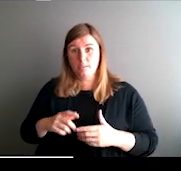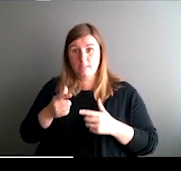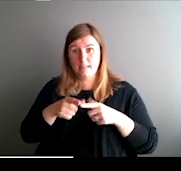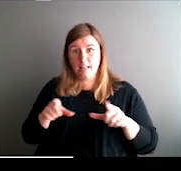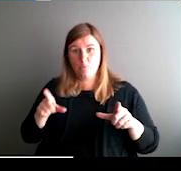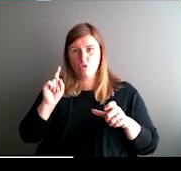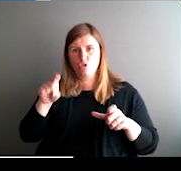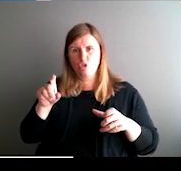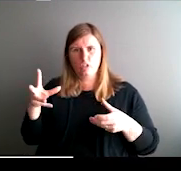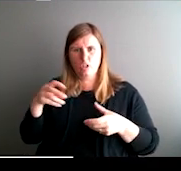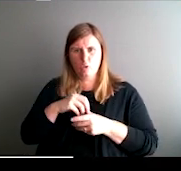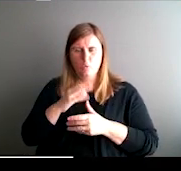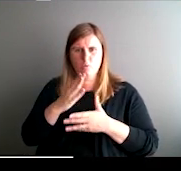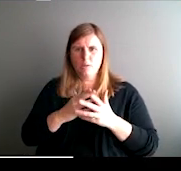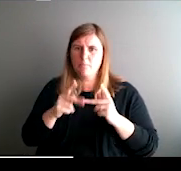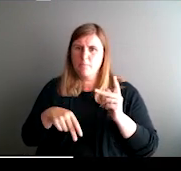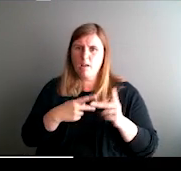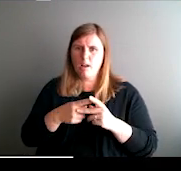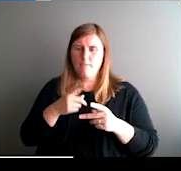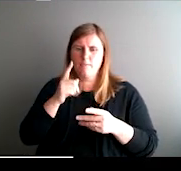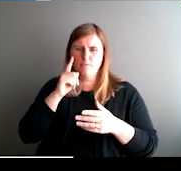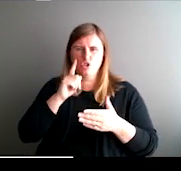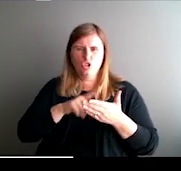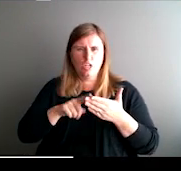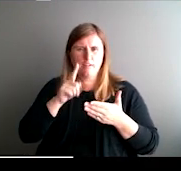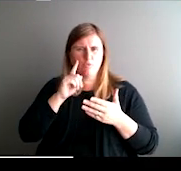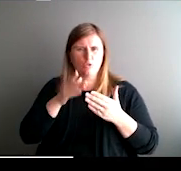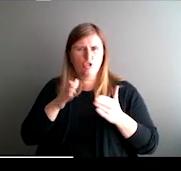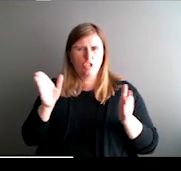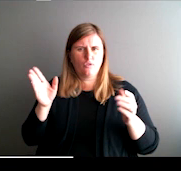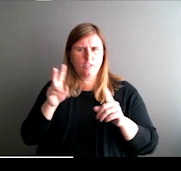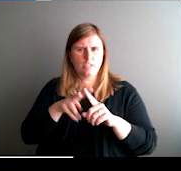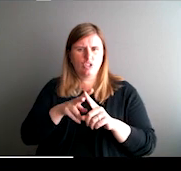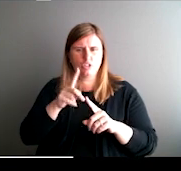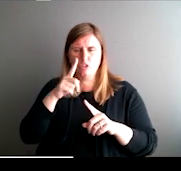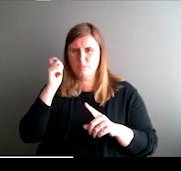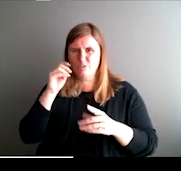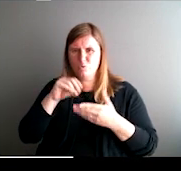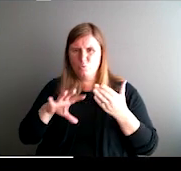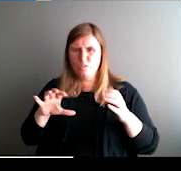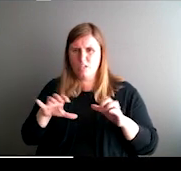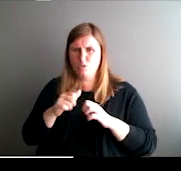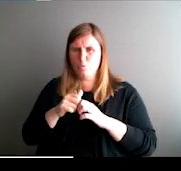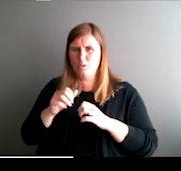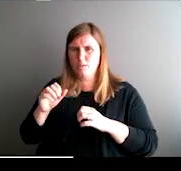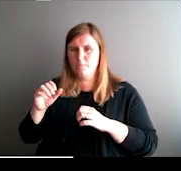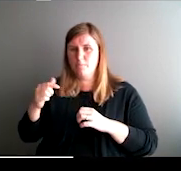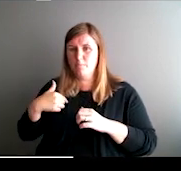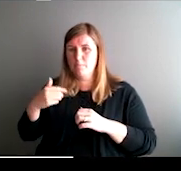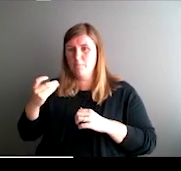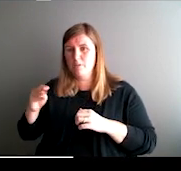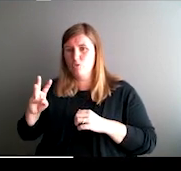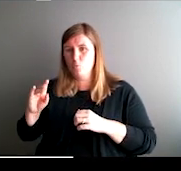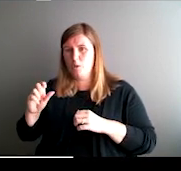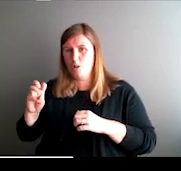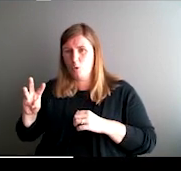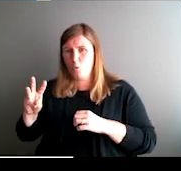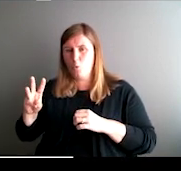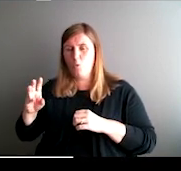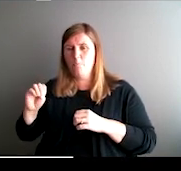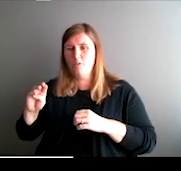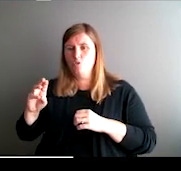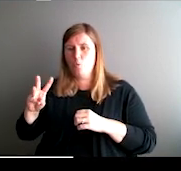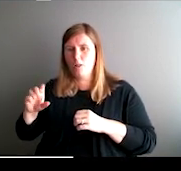should include some sort of check for generalization. Just because the student does it with Mr. Willow in Mr. Willow's